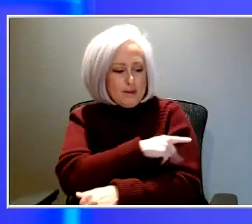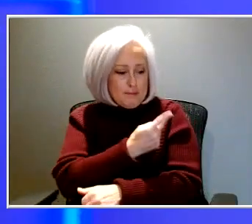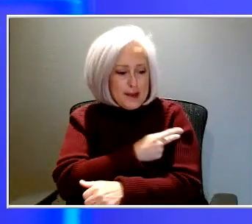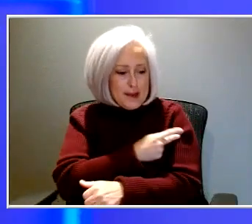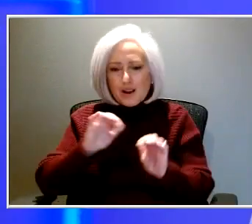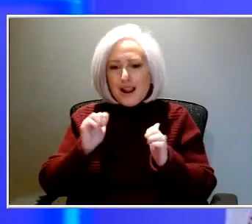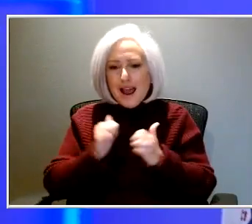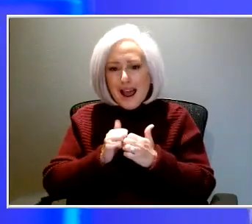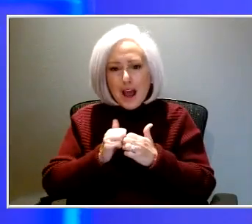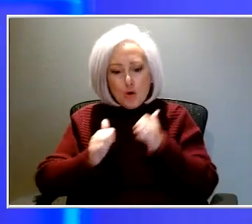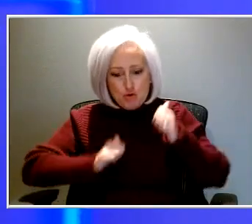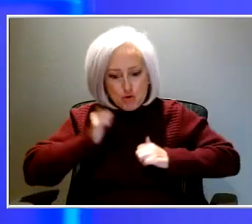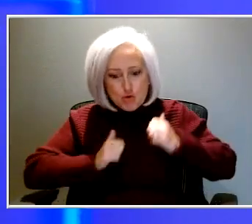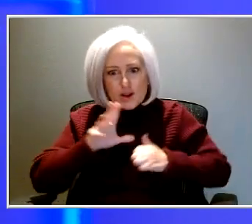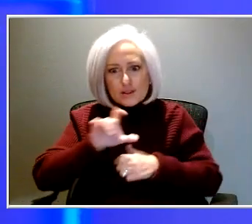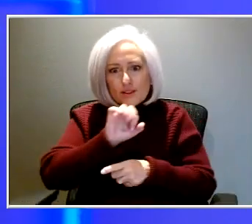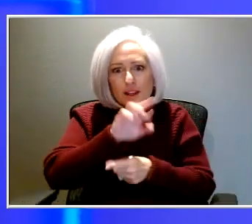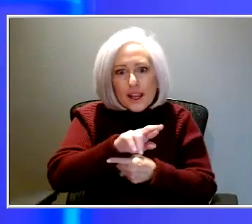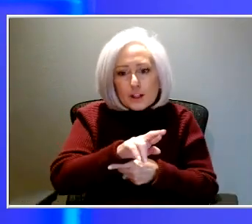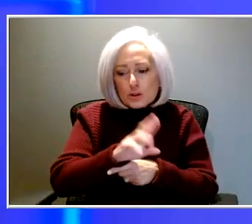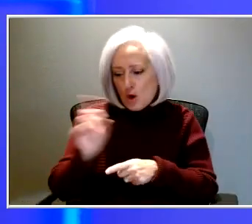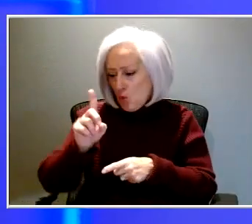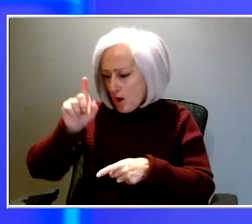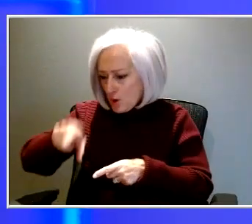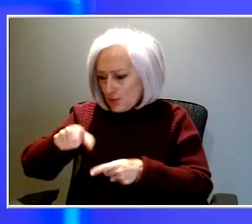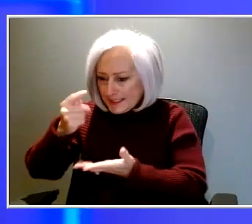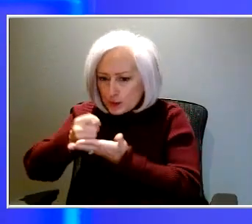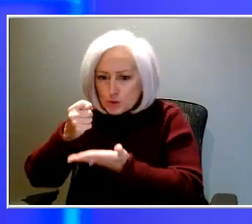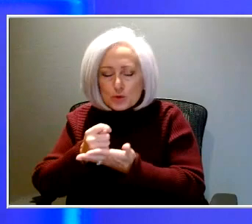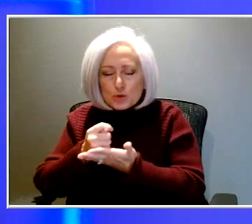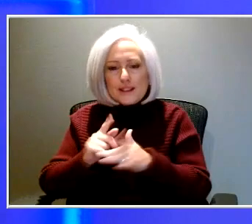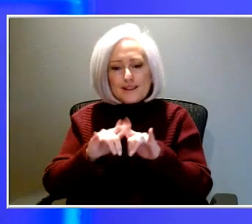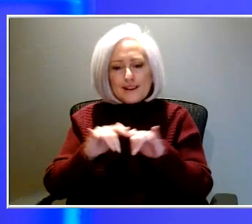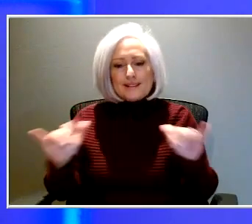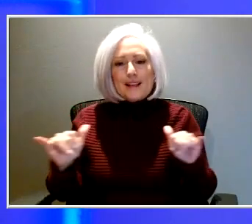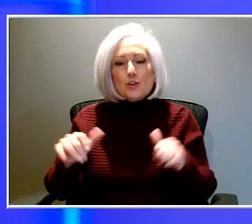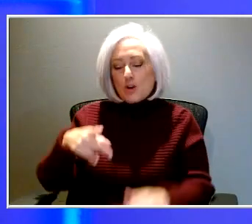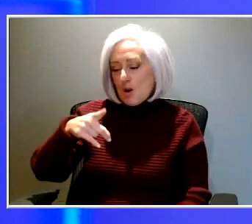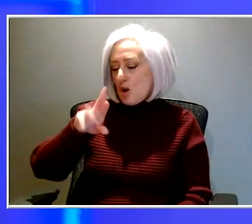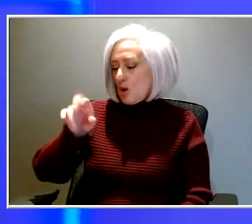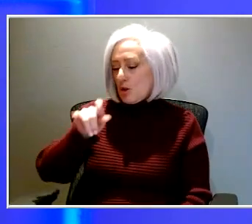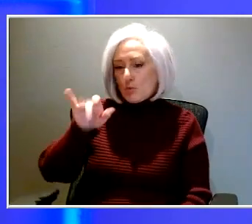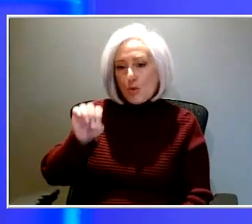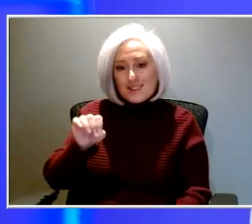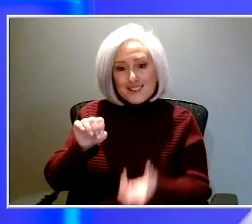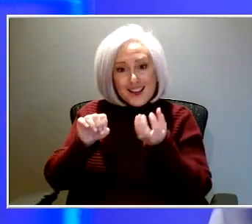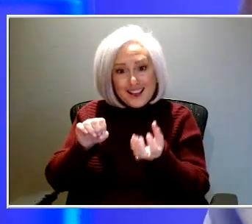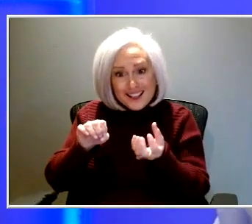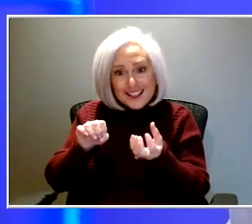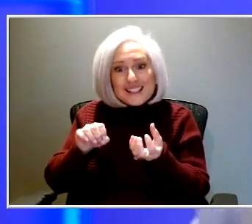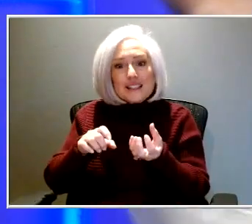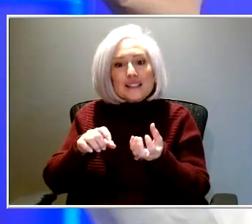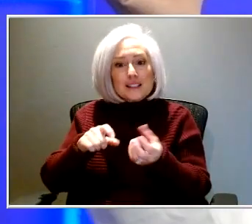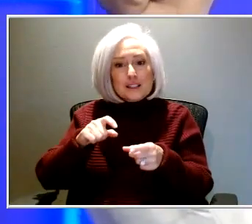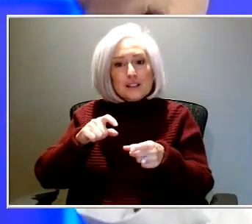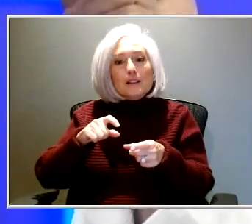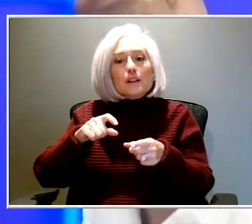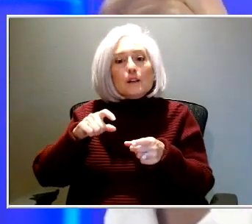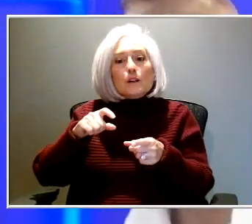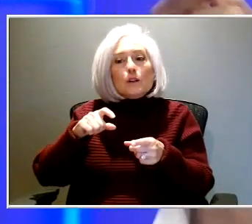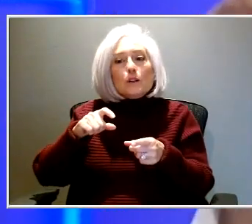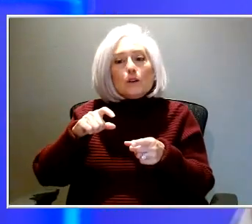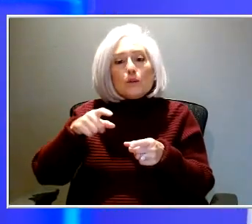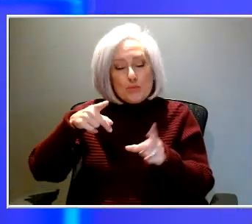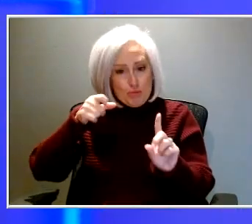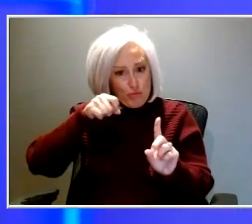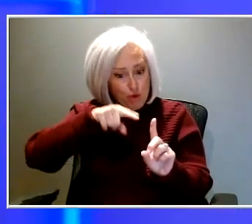need to treat. But for an organ like the prostate, actually proton therapy still is an external machine that the beam